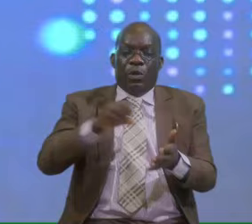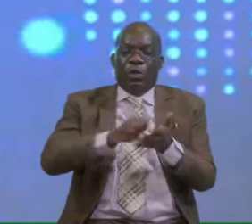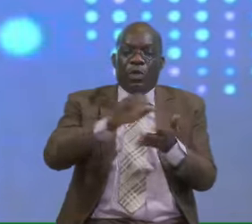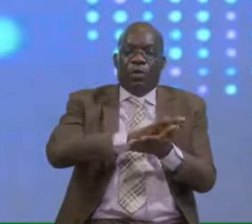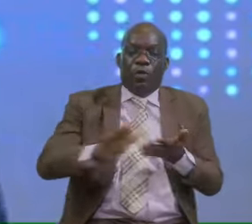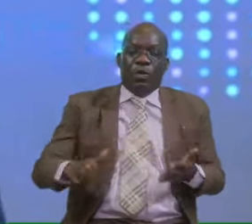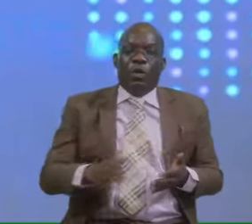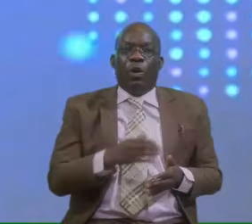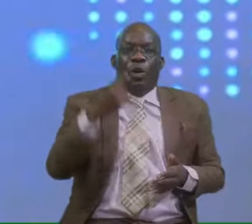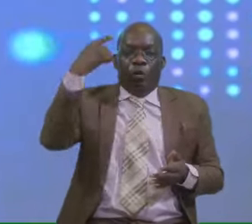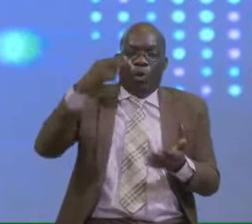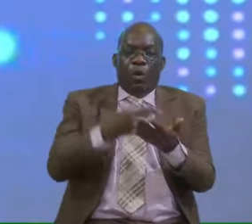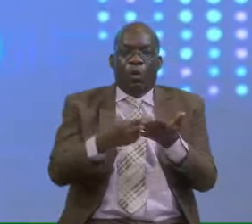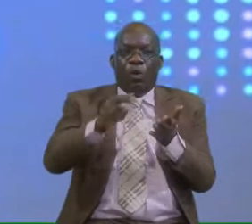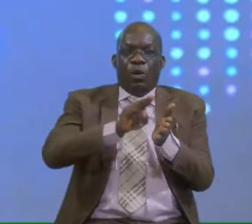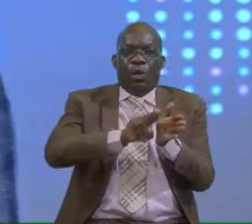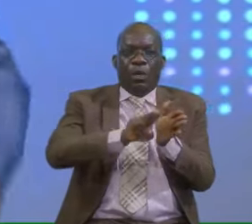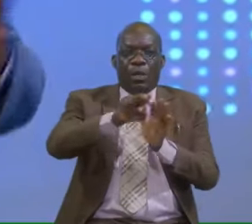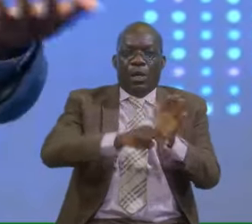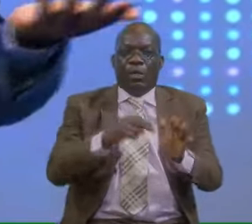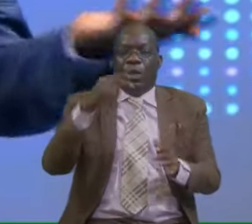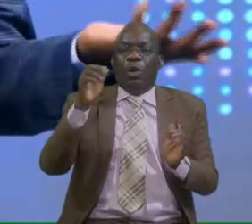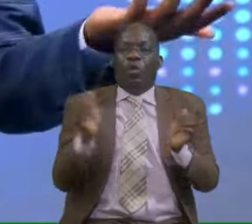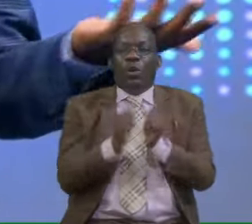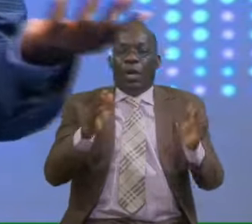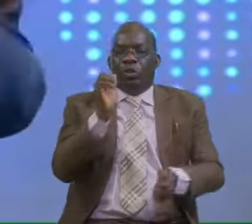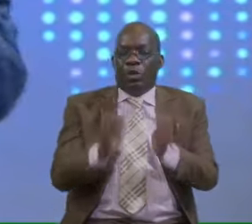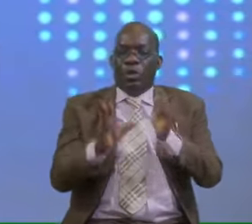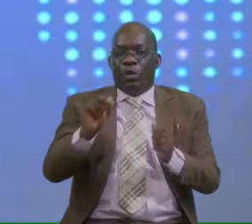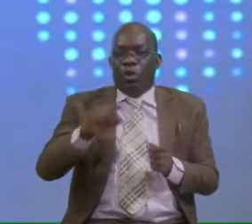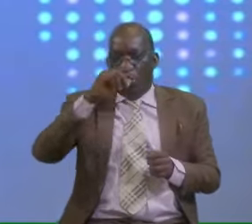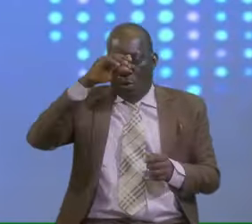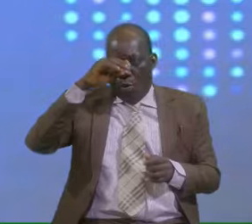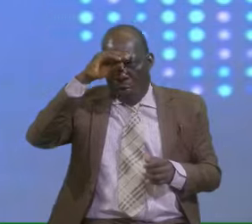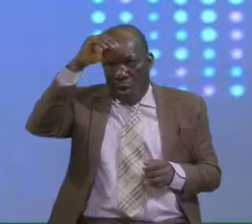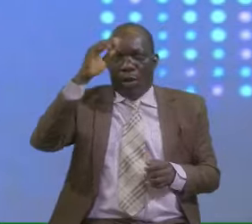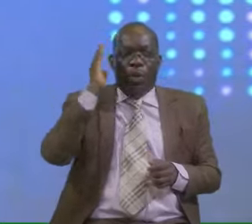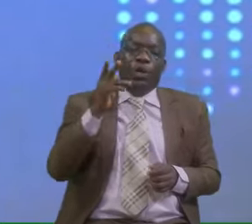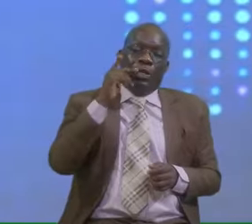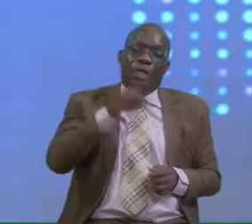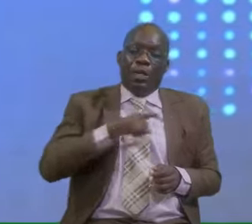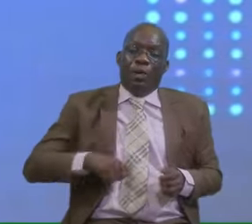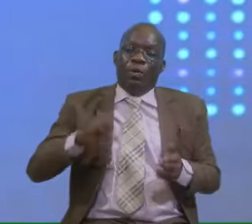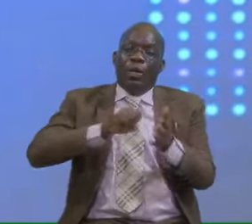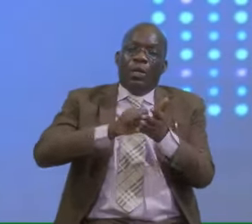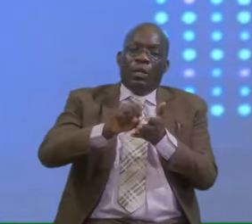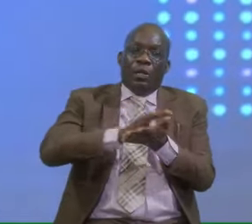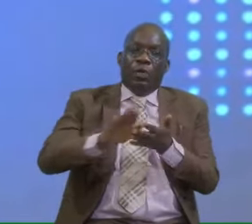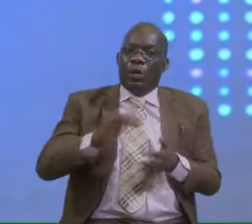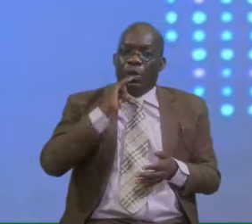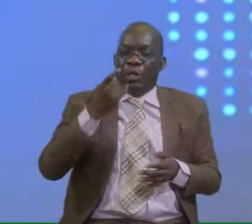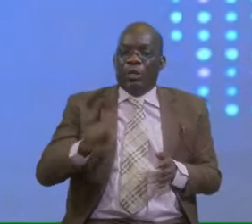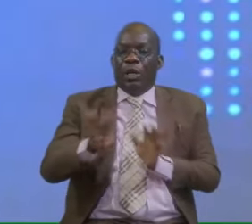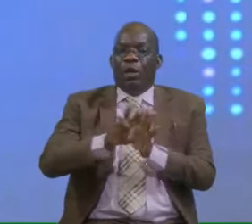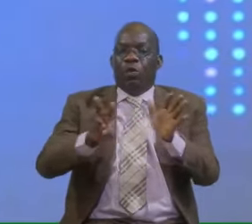without which no man shall see the Lord. Sanctification is the will of God. He